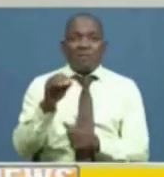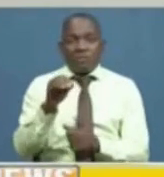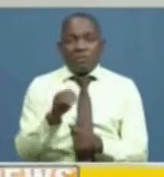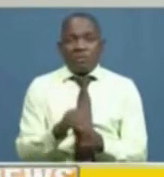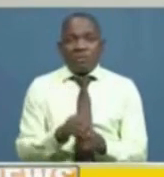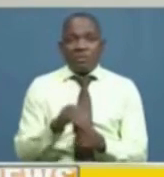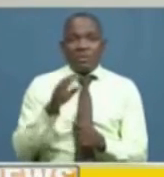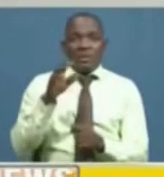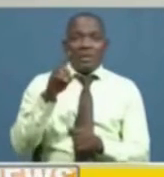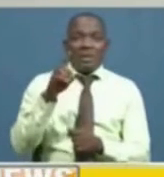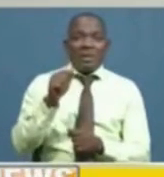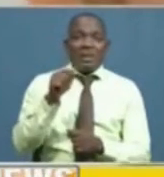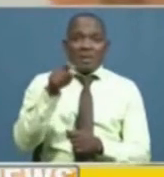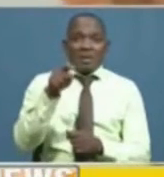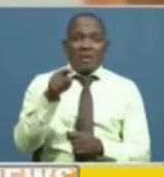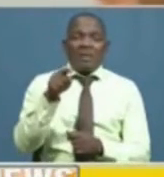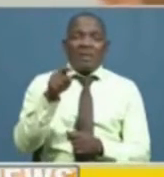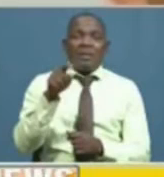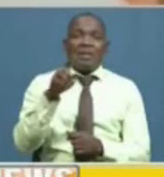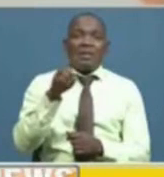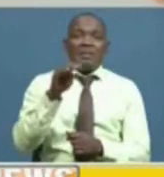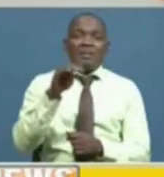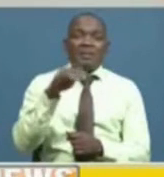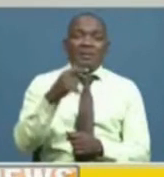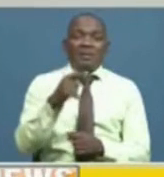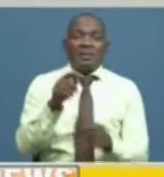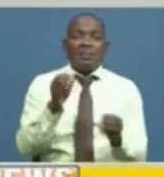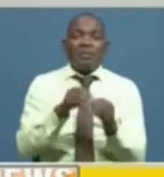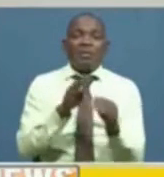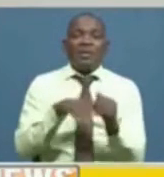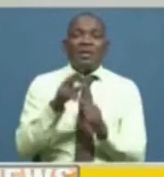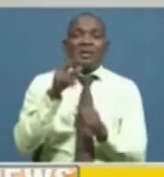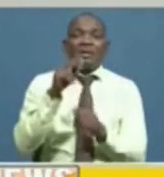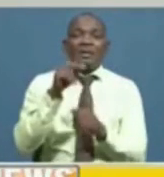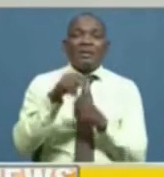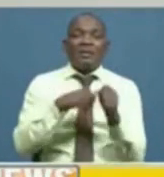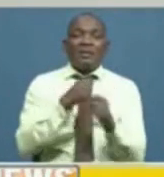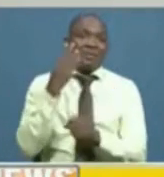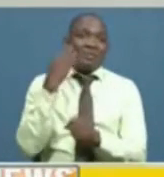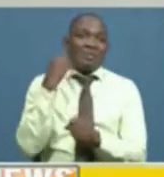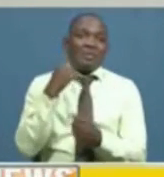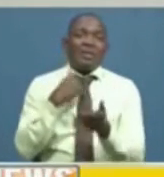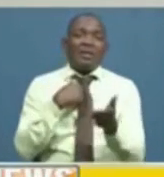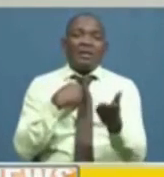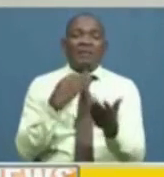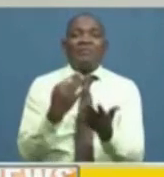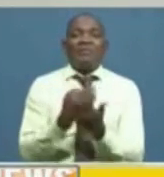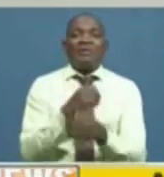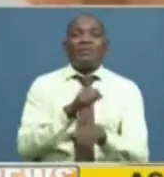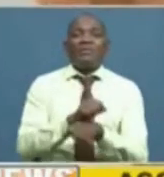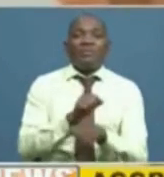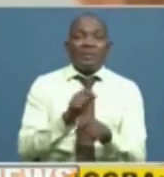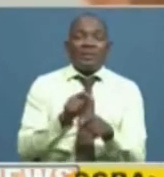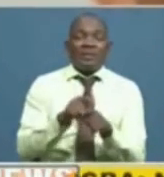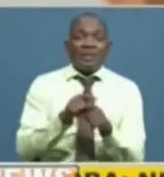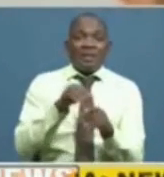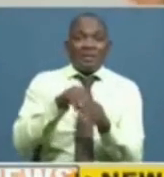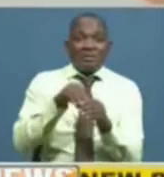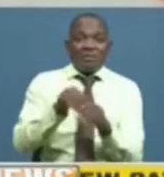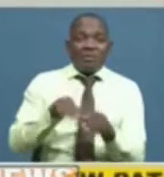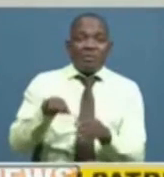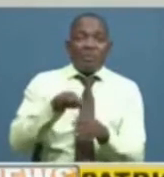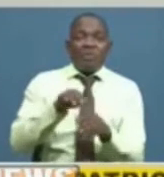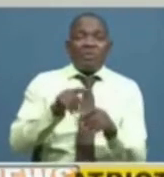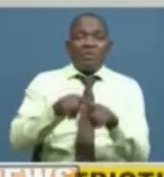Mr. Dakar brings to DBG more than 30 years of experience in finance and investment across